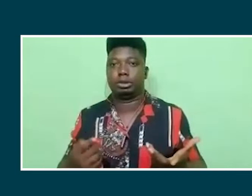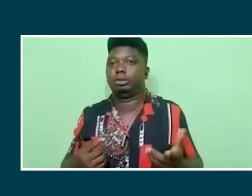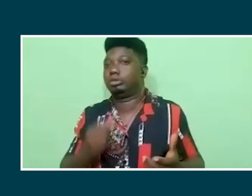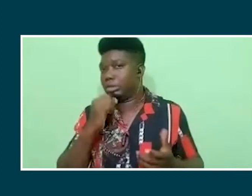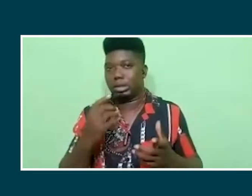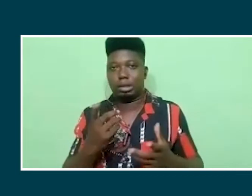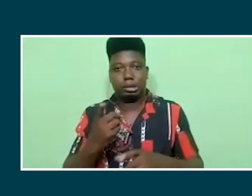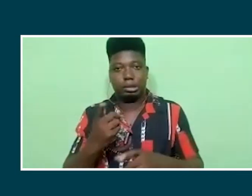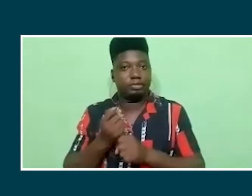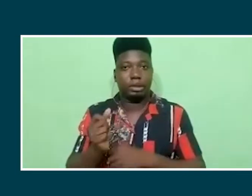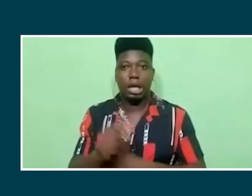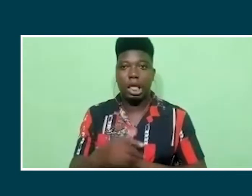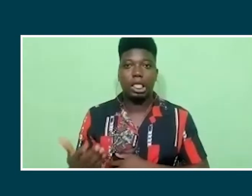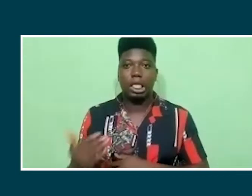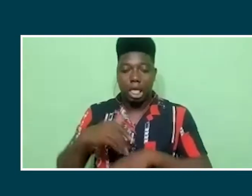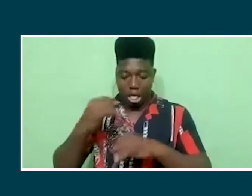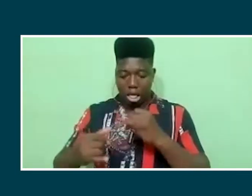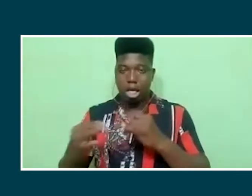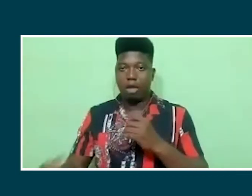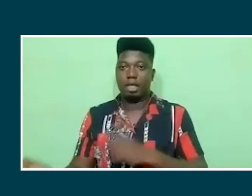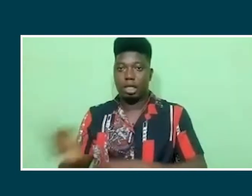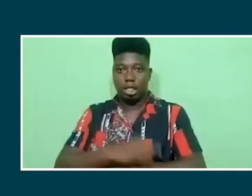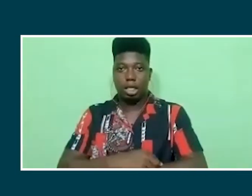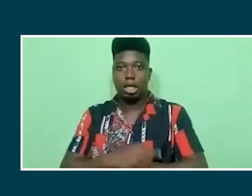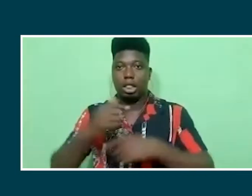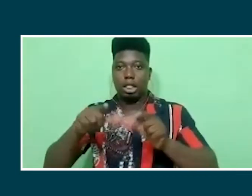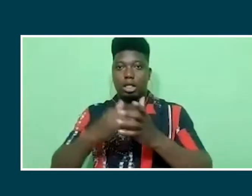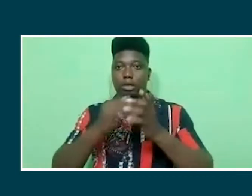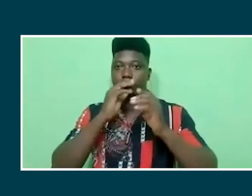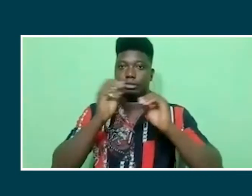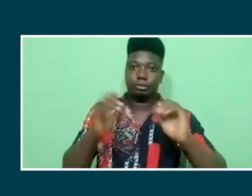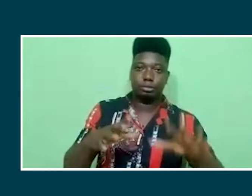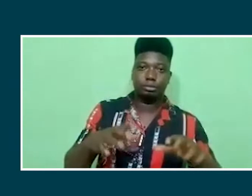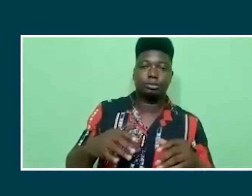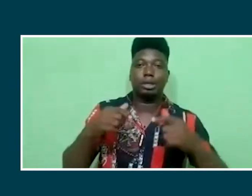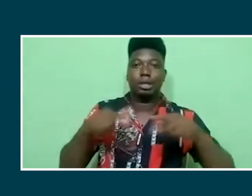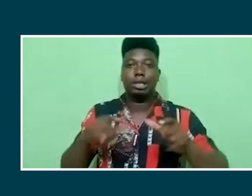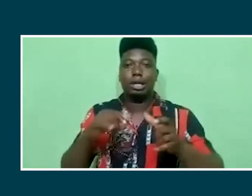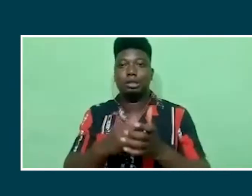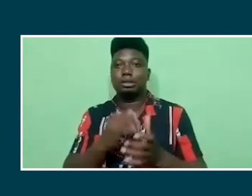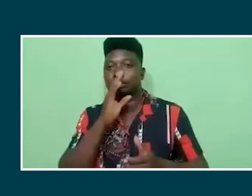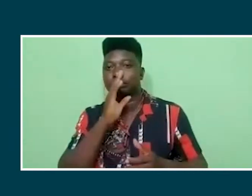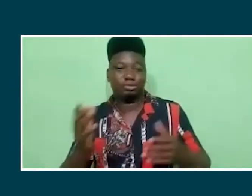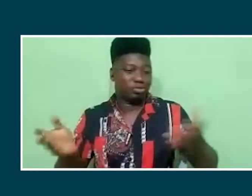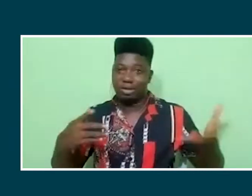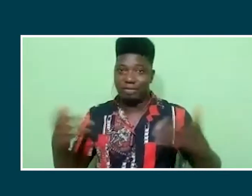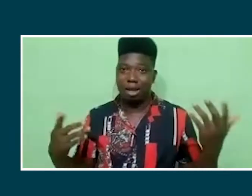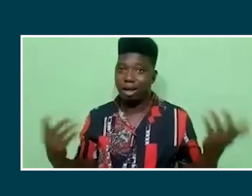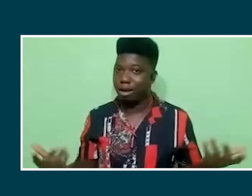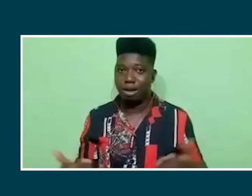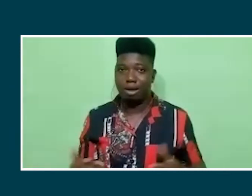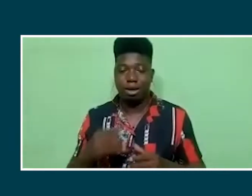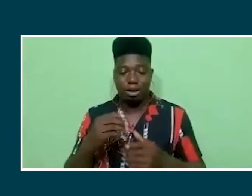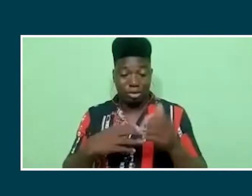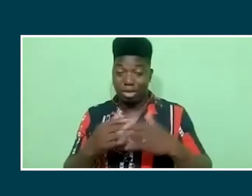day, let it be religion, let it be theories, let it be whatsoever a person believes in. I